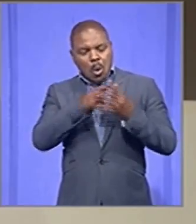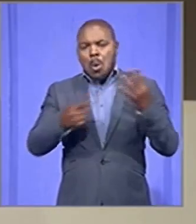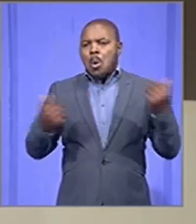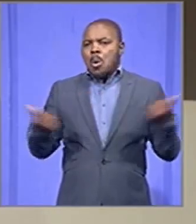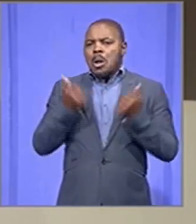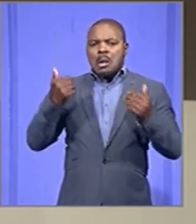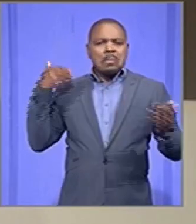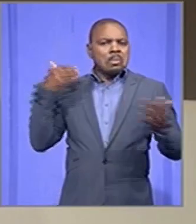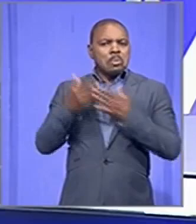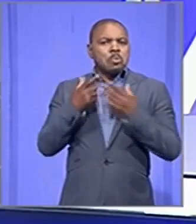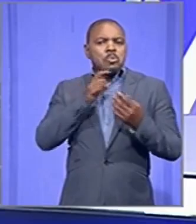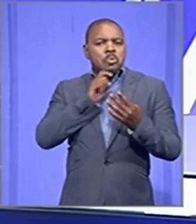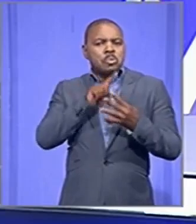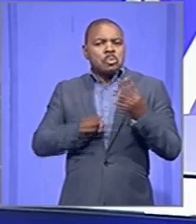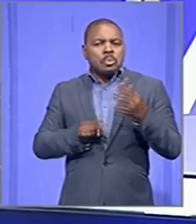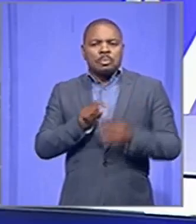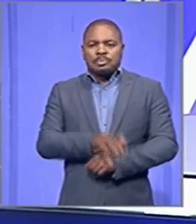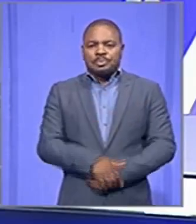podcasting work.